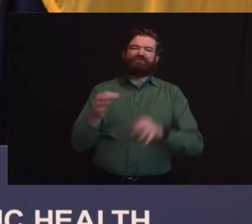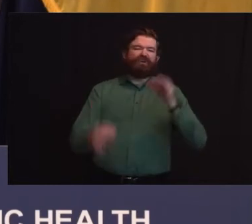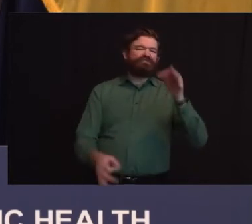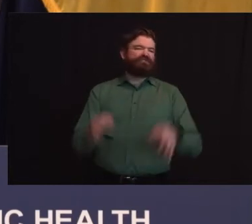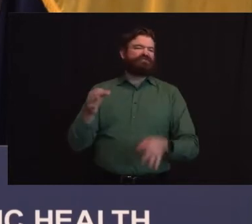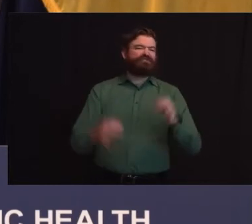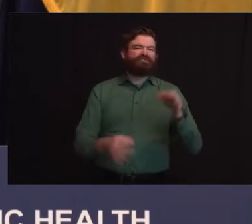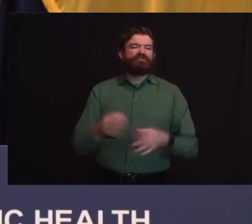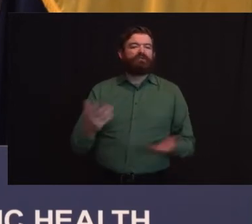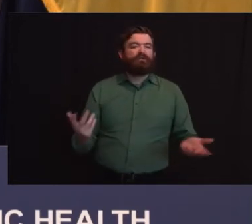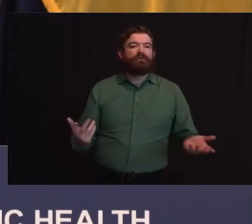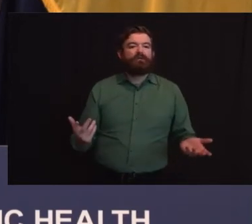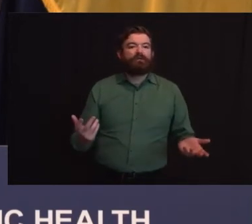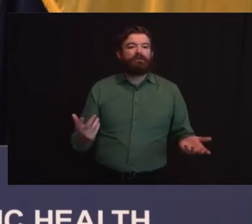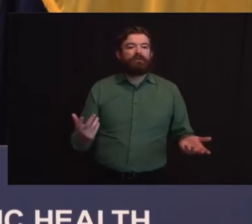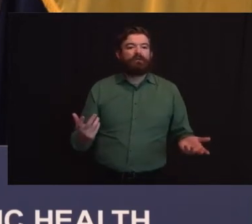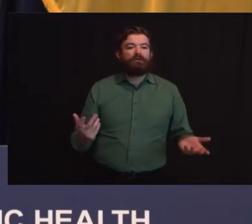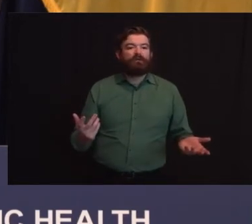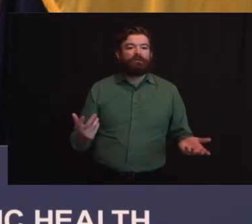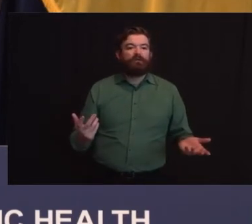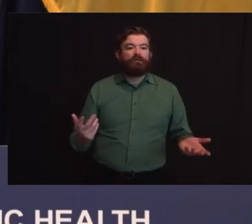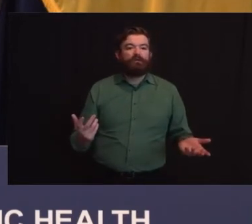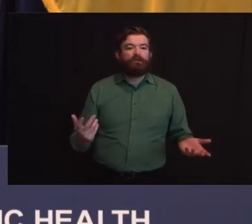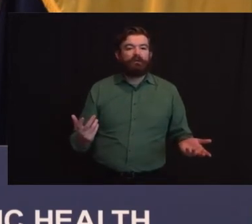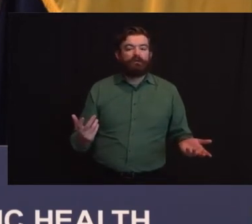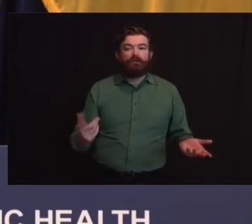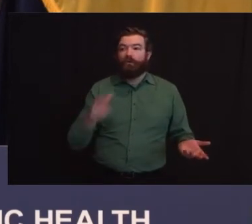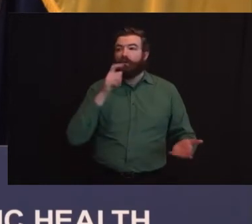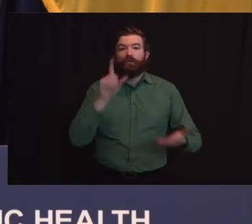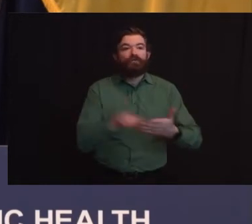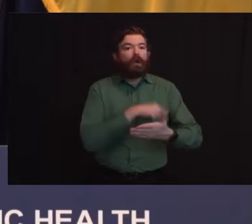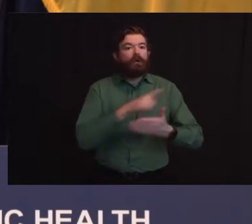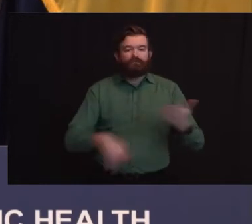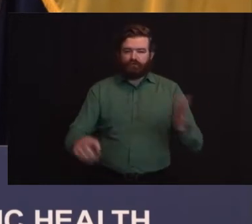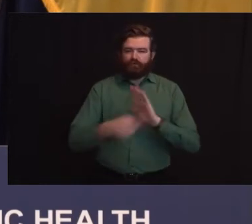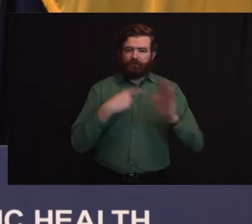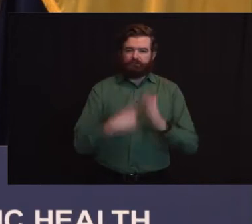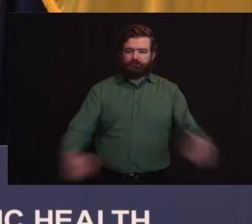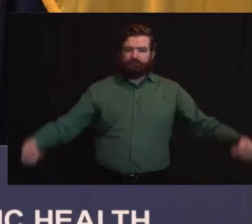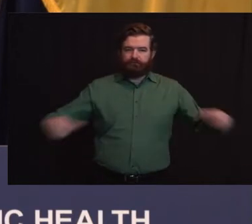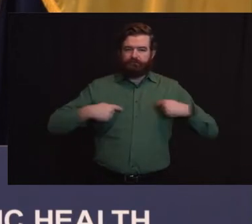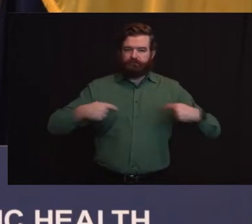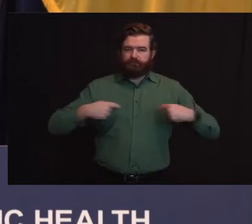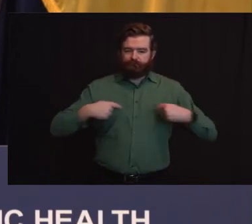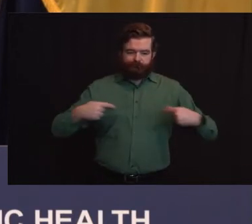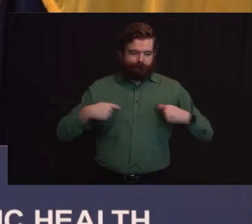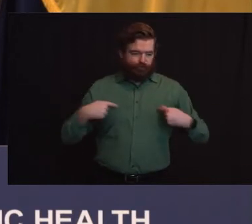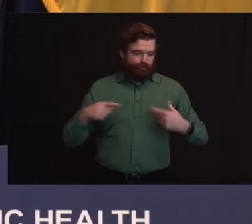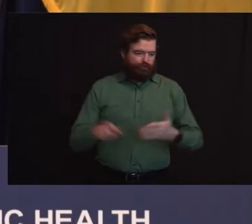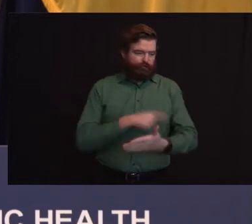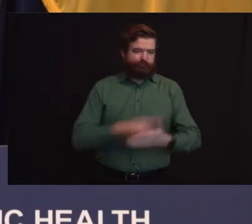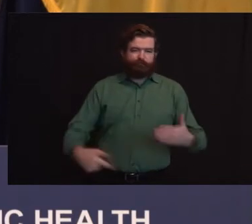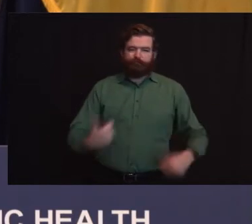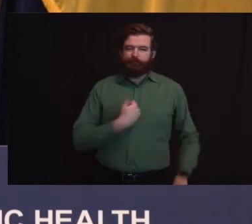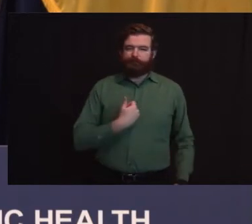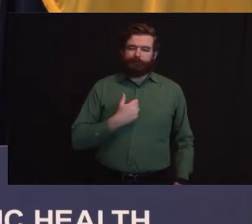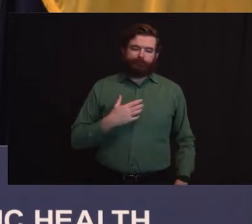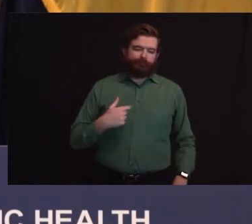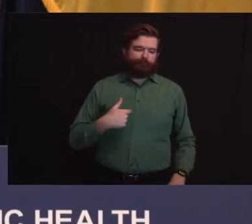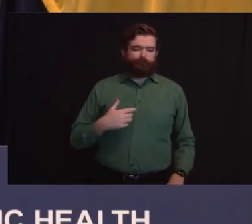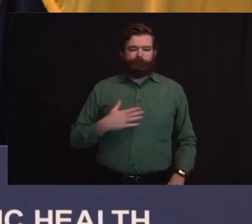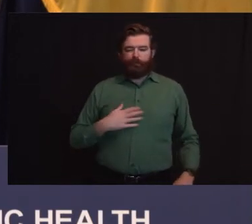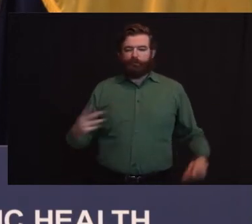When you look in the mirror any given day of the week, this is a movie we're living as opposed to a snapshot. I'll leave it at